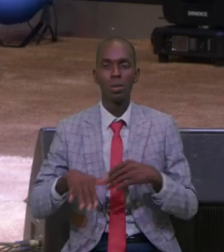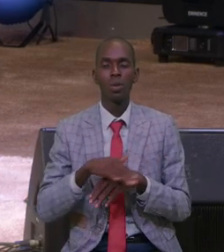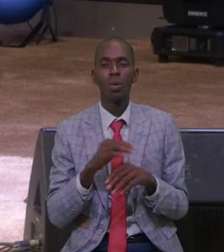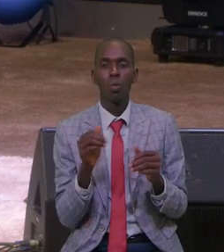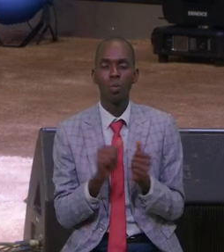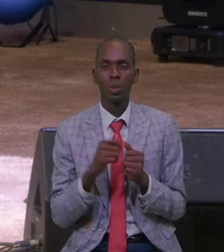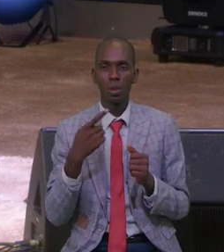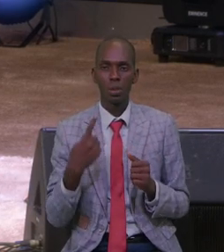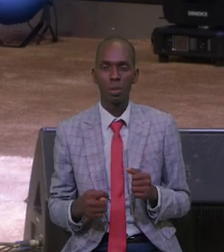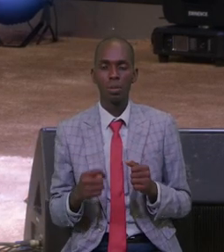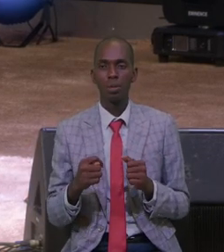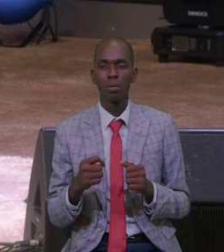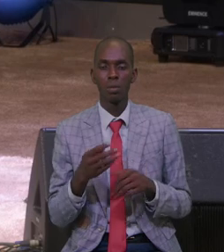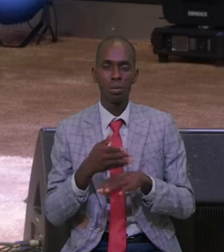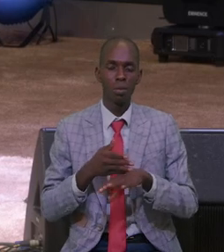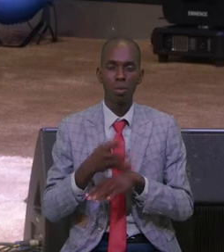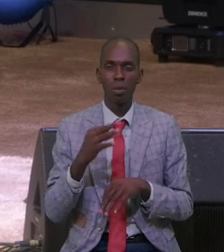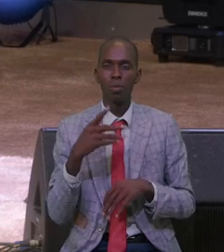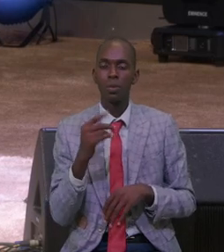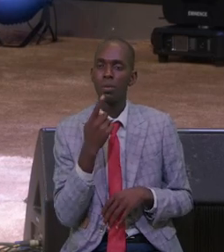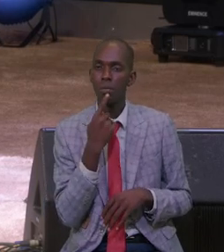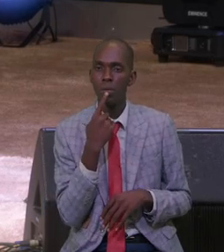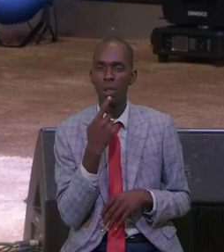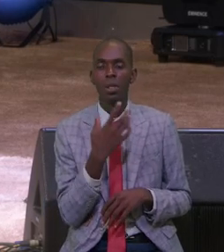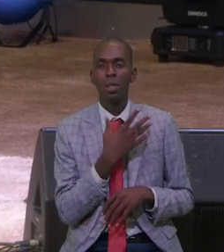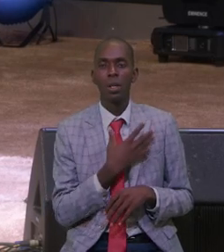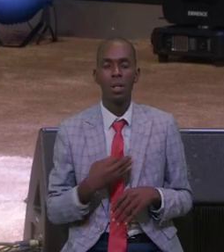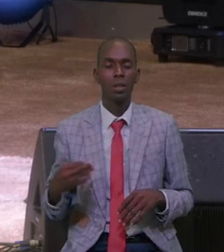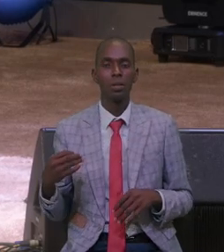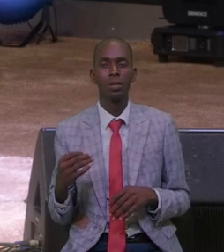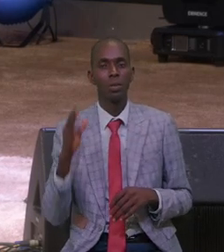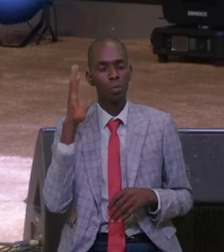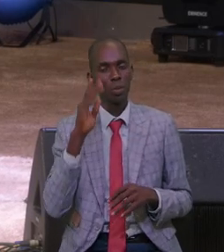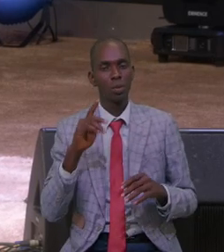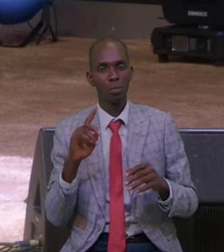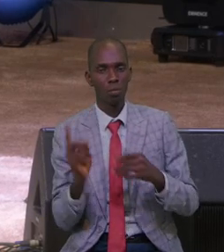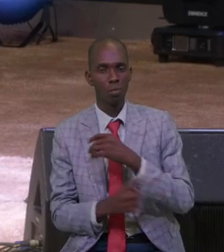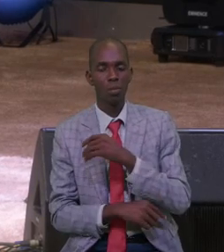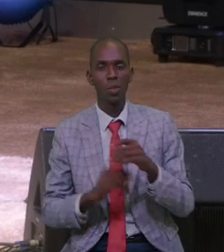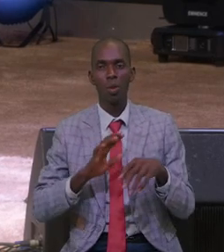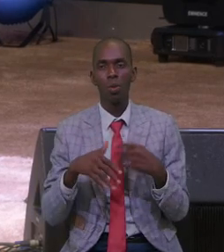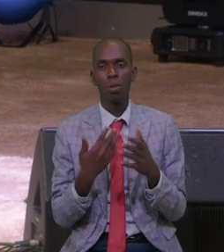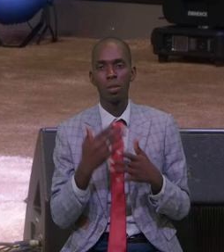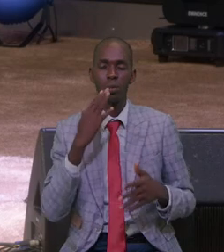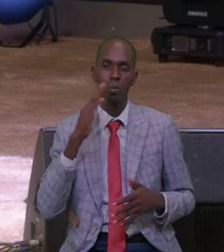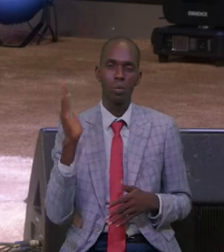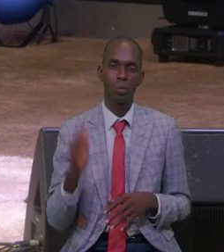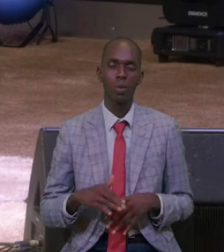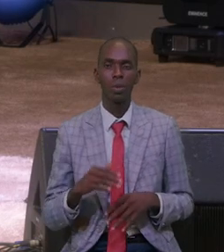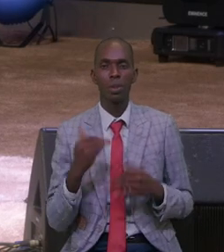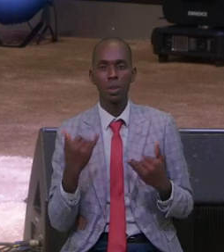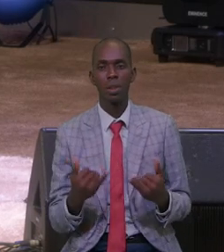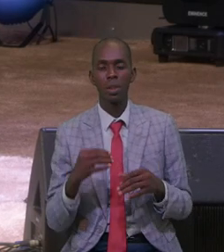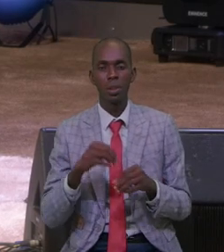his leaves shall he slay the wicked. And we're coming to Revelation chapter